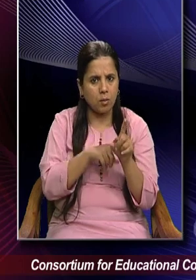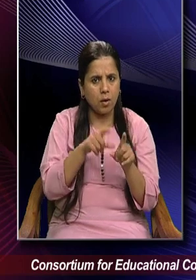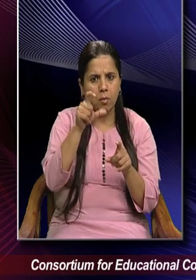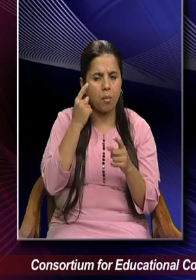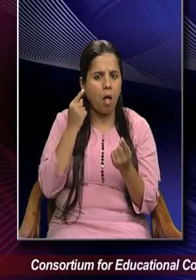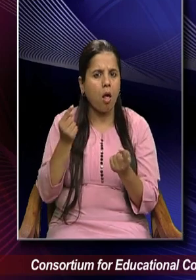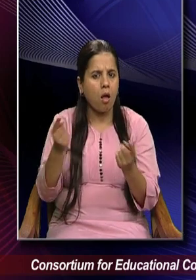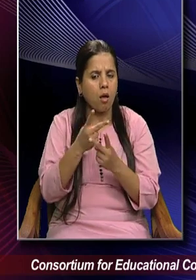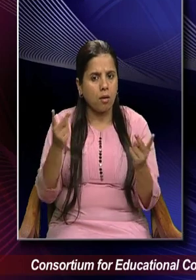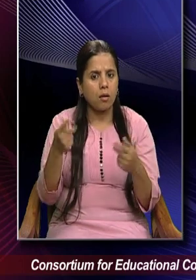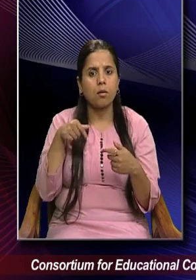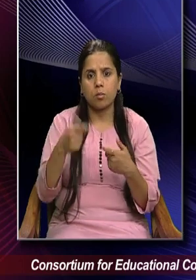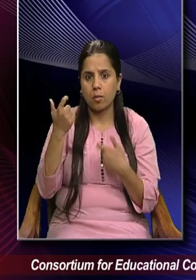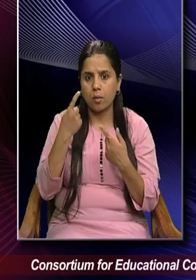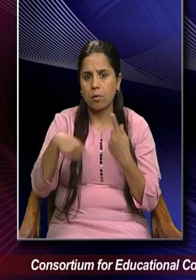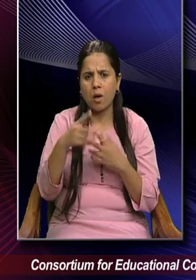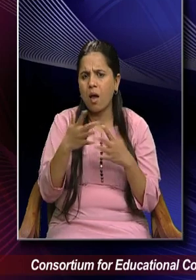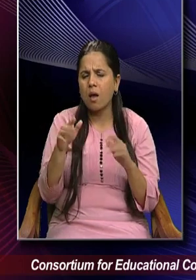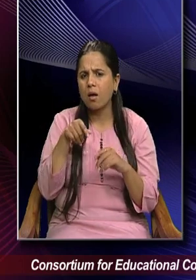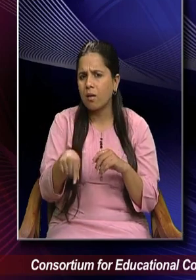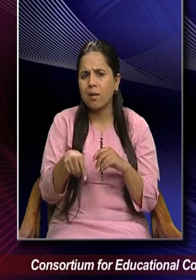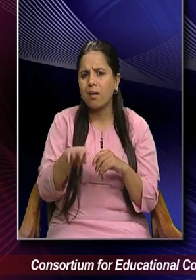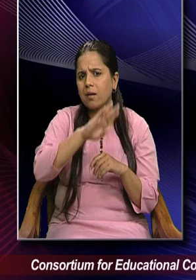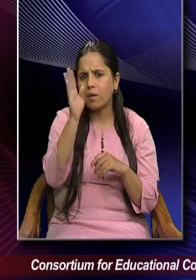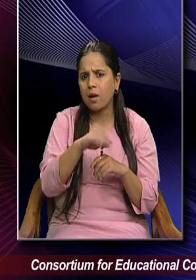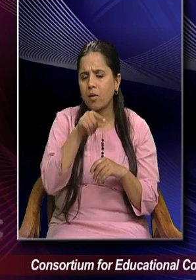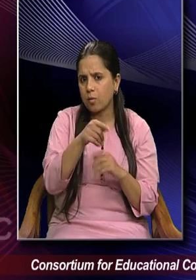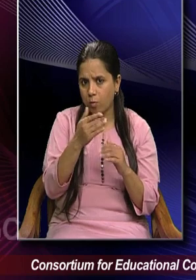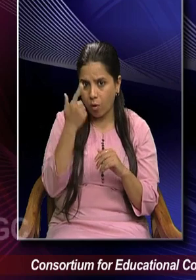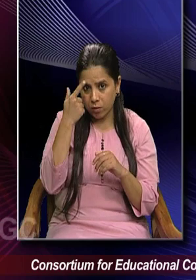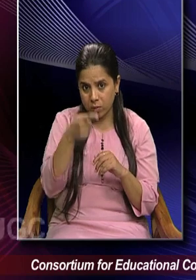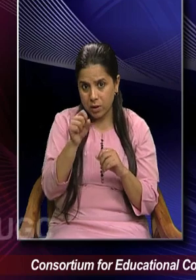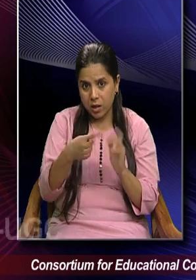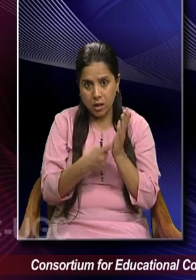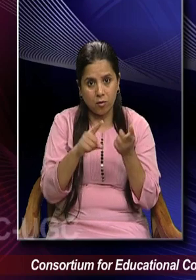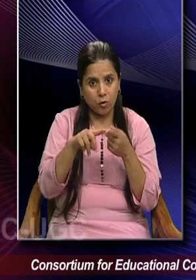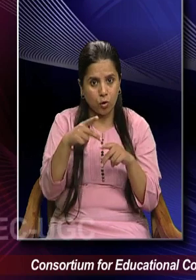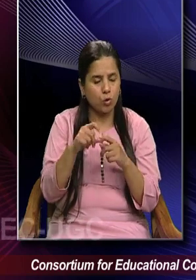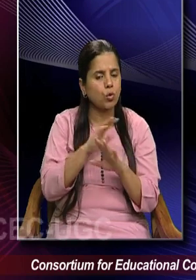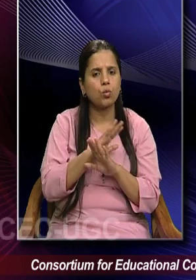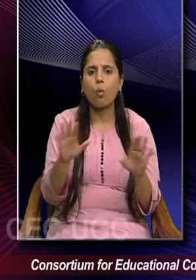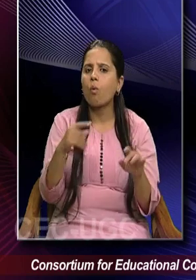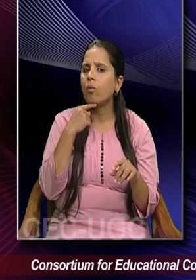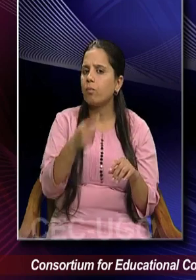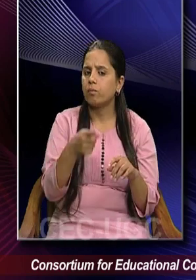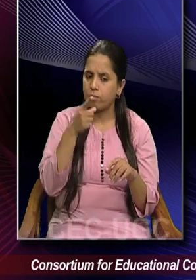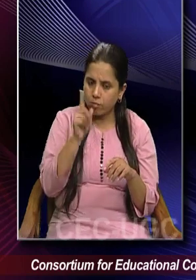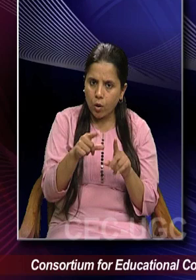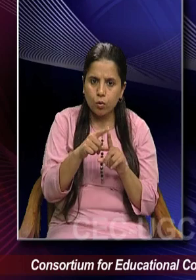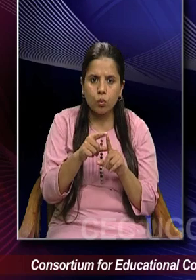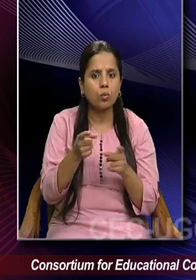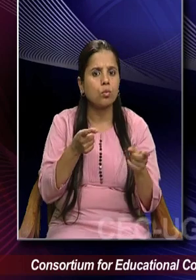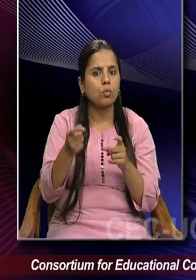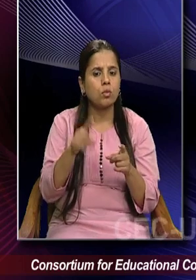and militants, etc. None of these can ever become eligible to be refugee. They have to be dealt with under